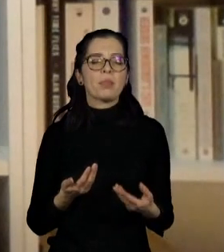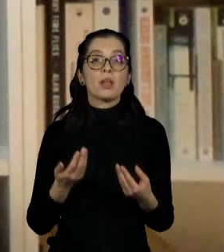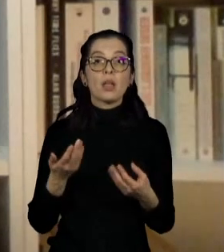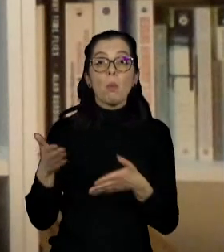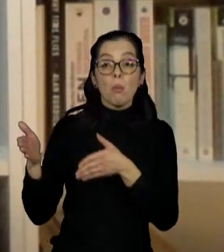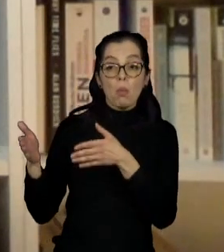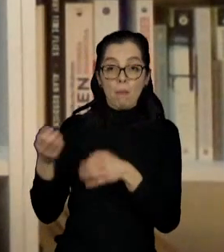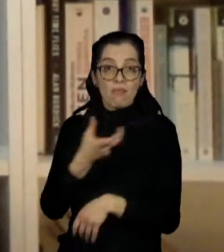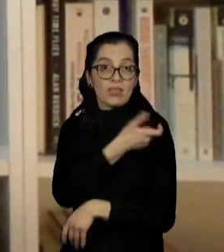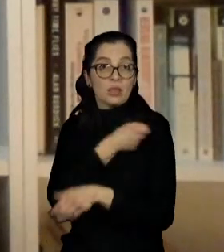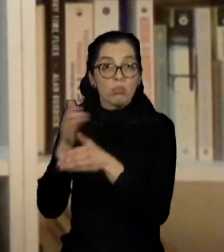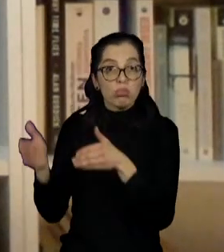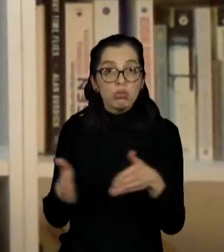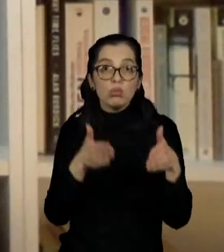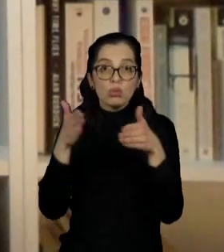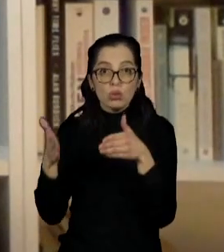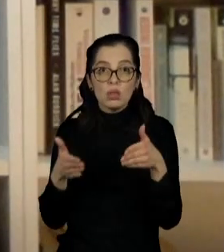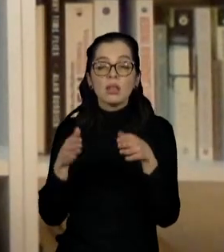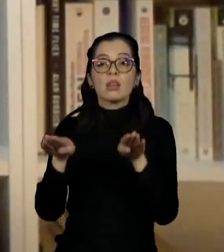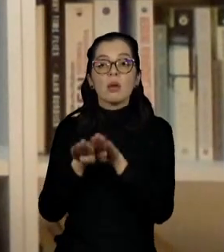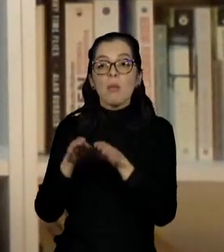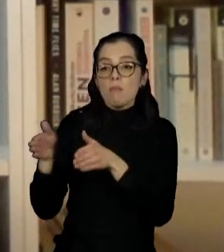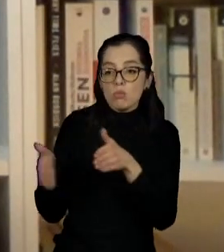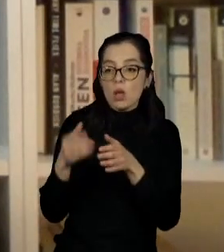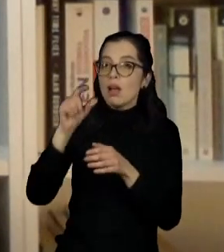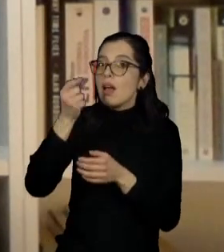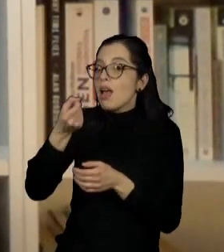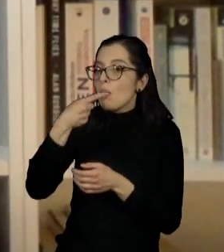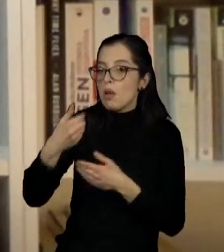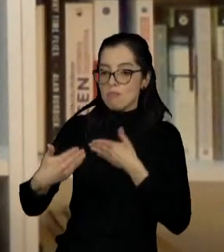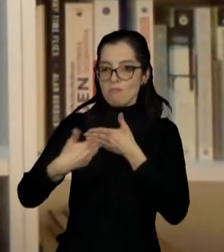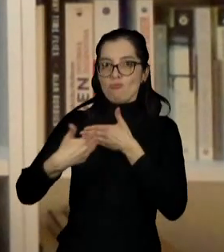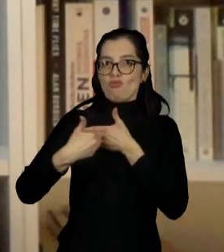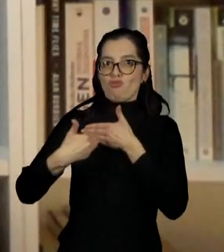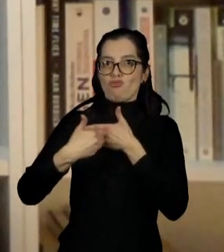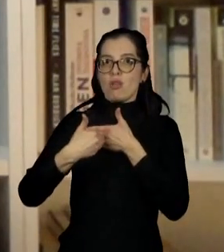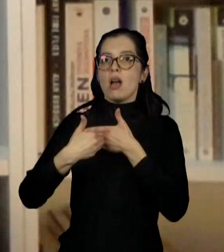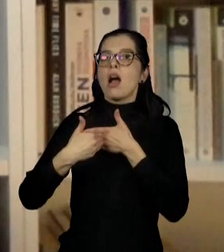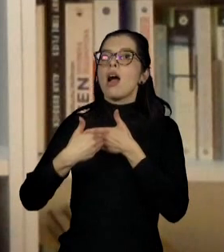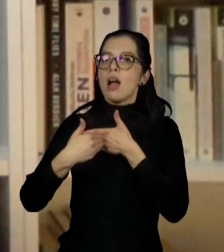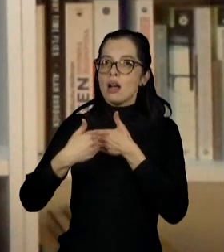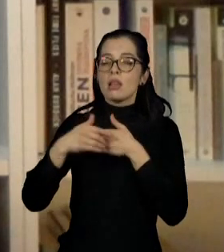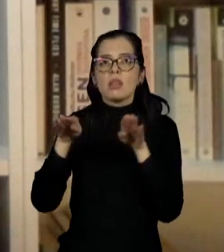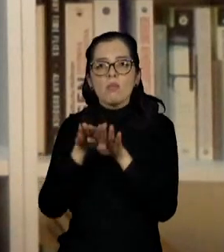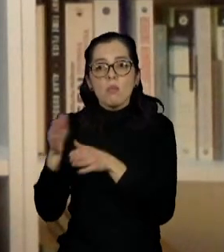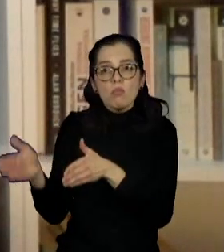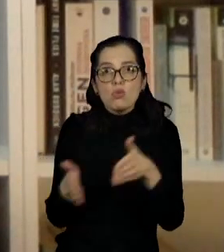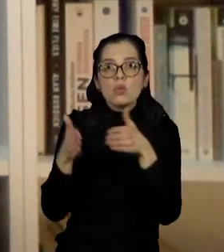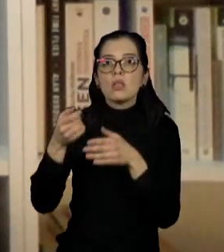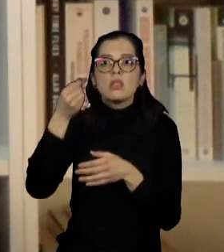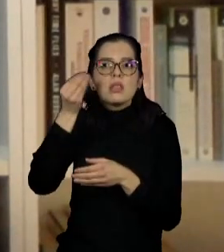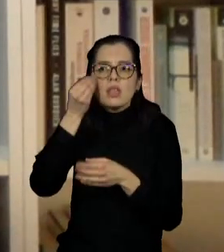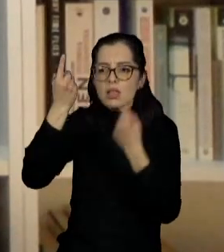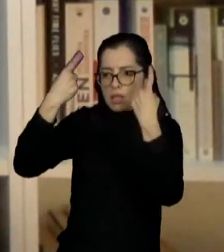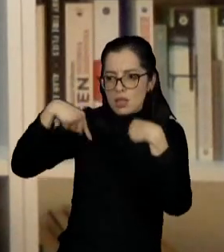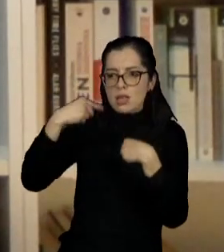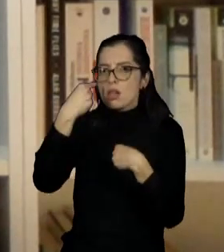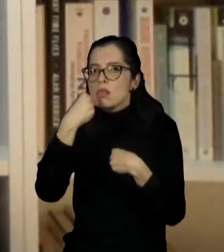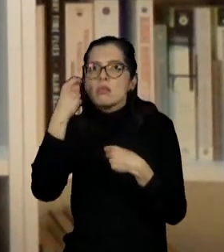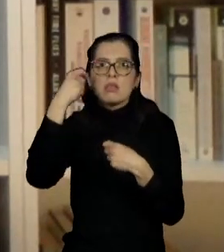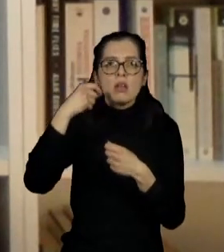The production of vaccines, the production of antibodies, the production of detection tests, all of